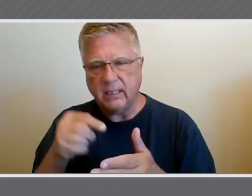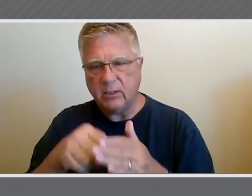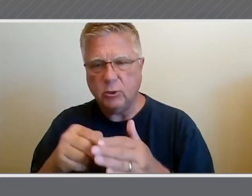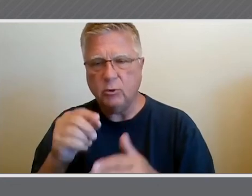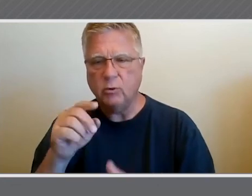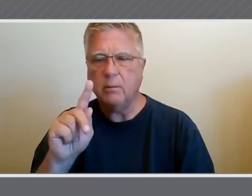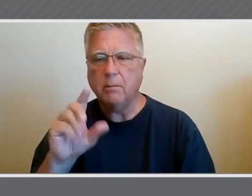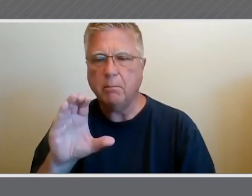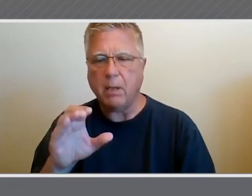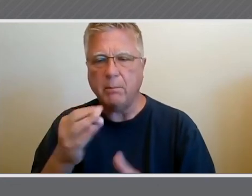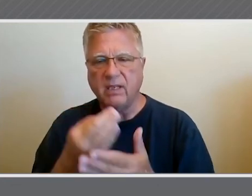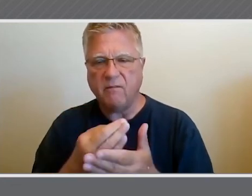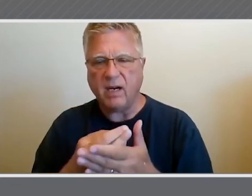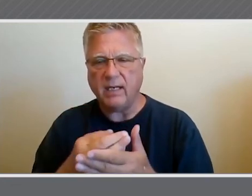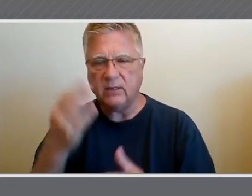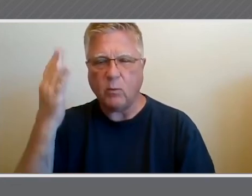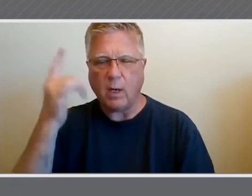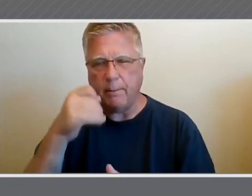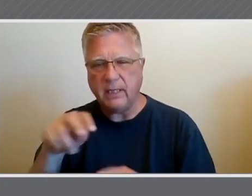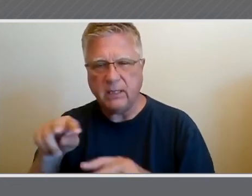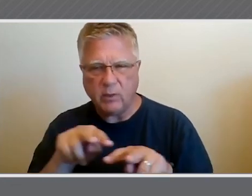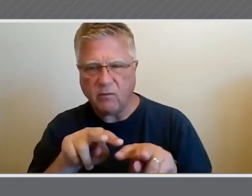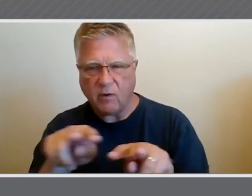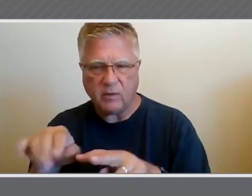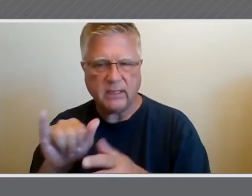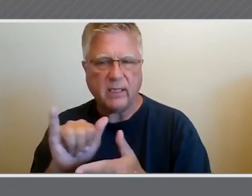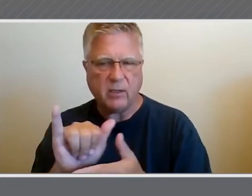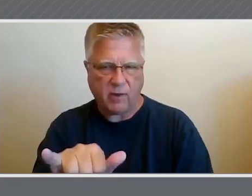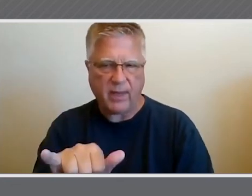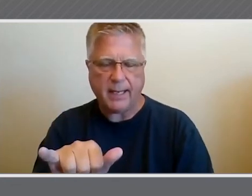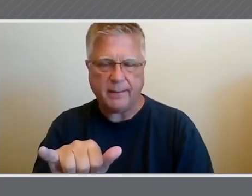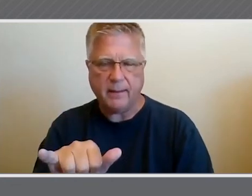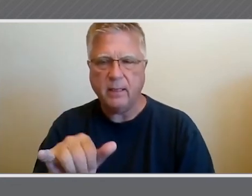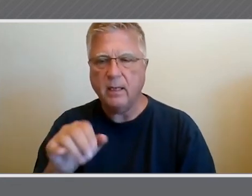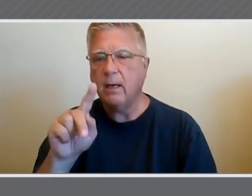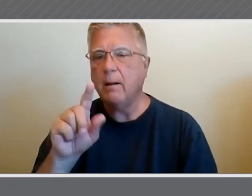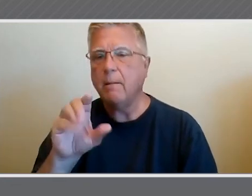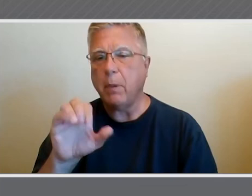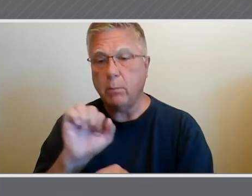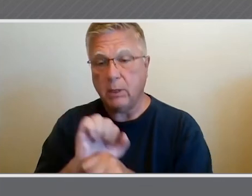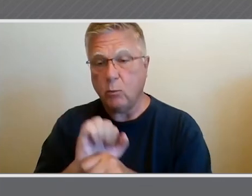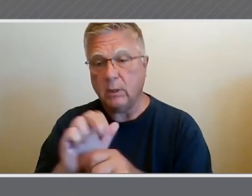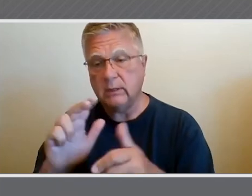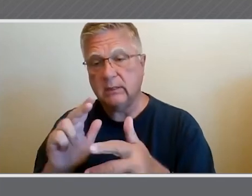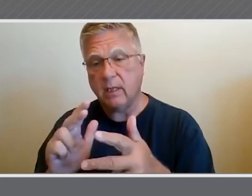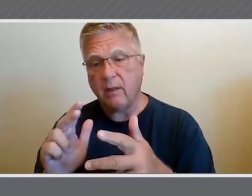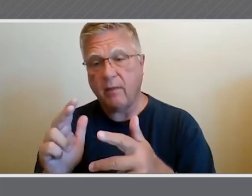have oversight over those. Public Works is the